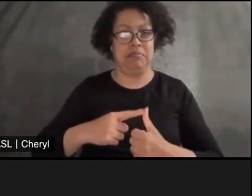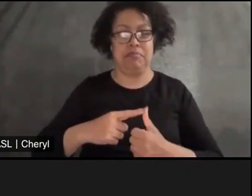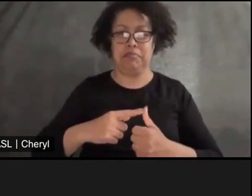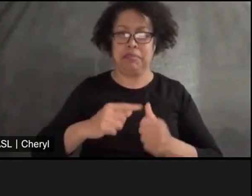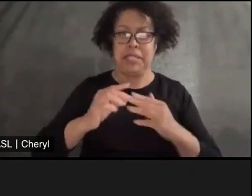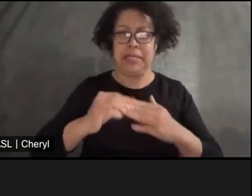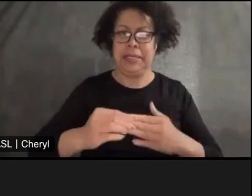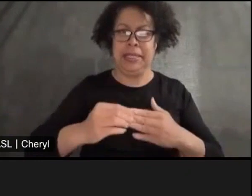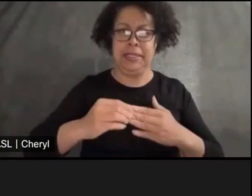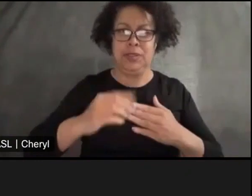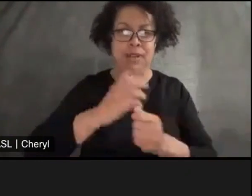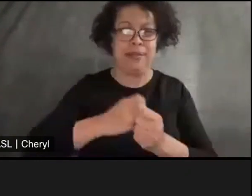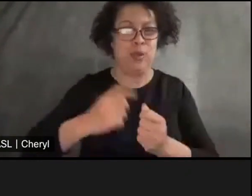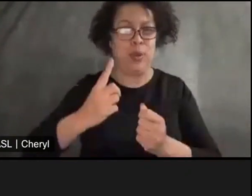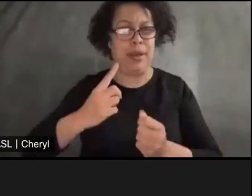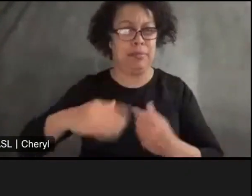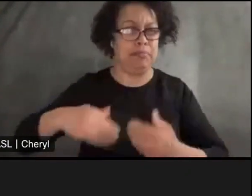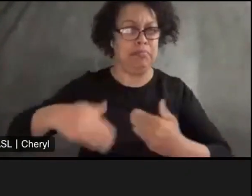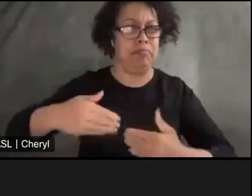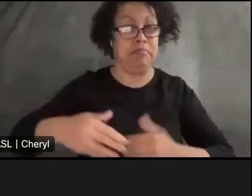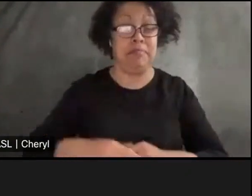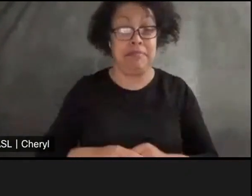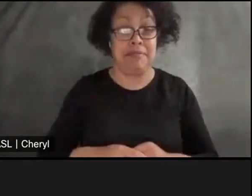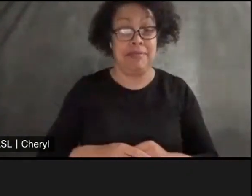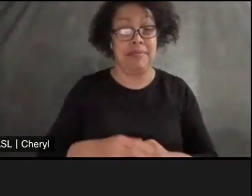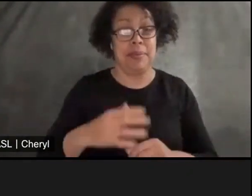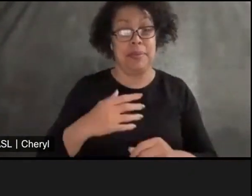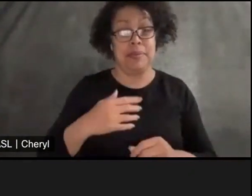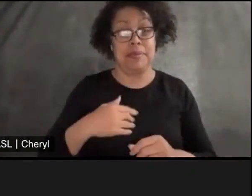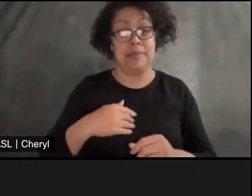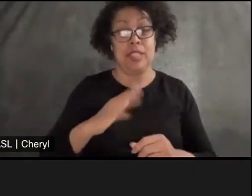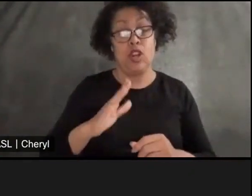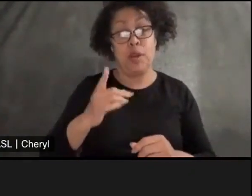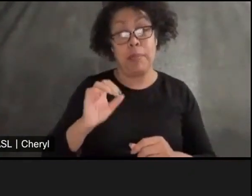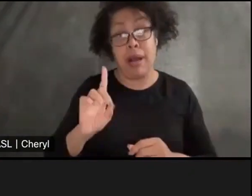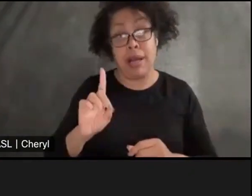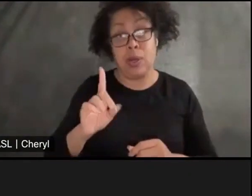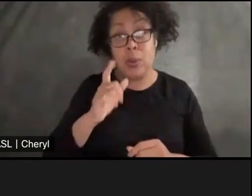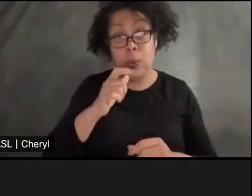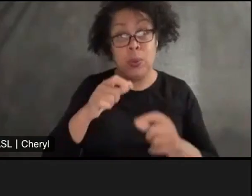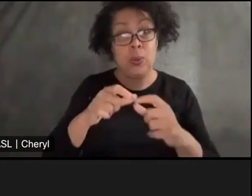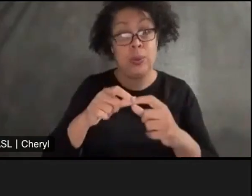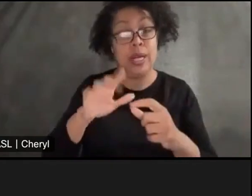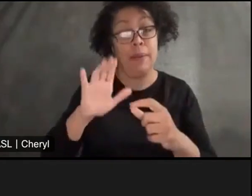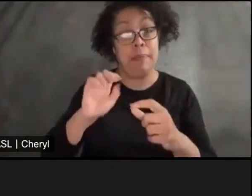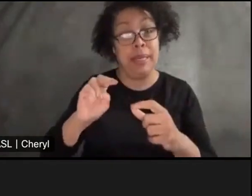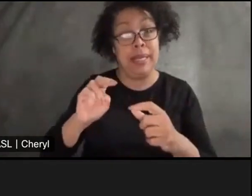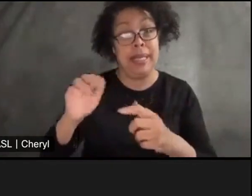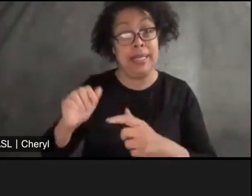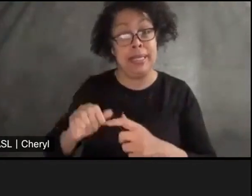everyone. And I put her pods as the bean, the squash, soil, and the